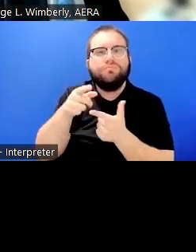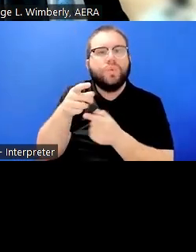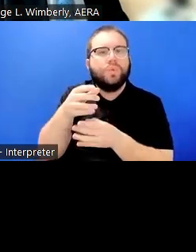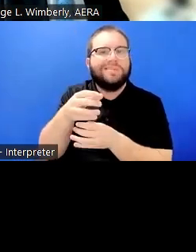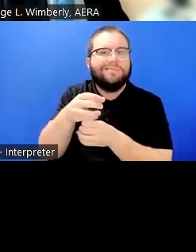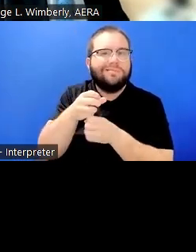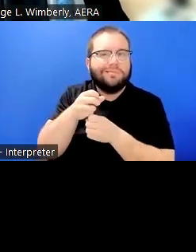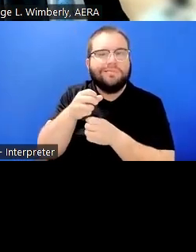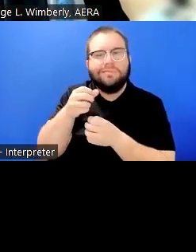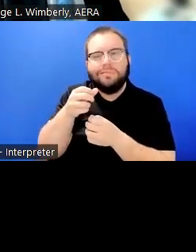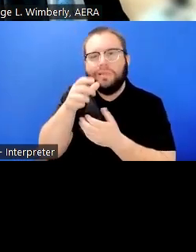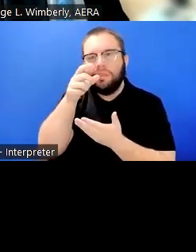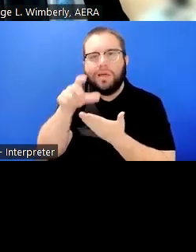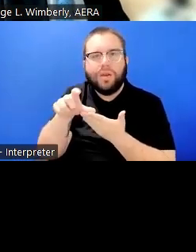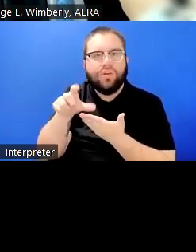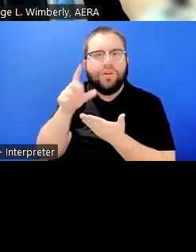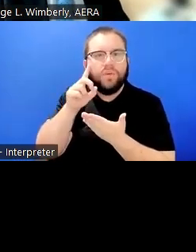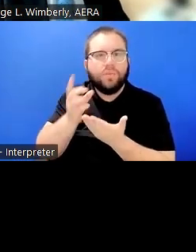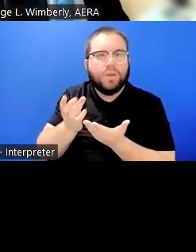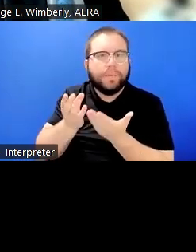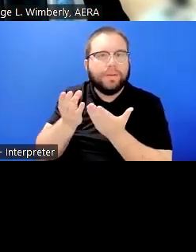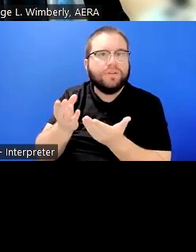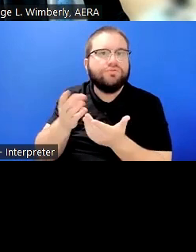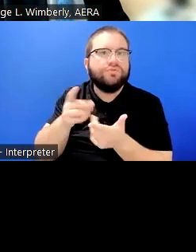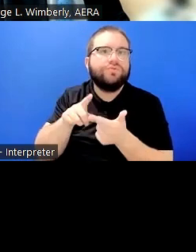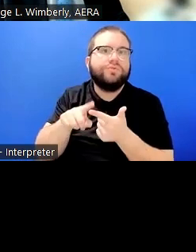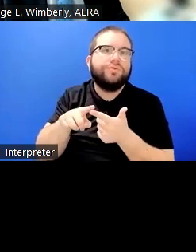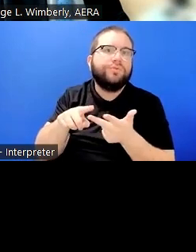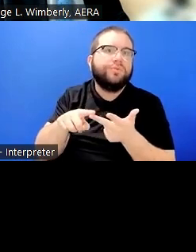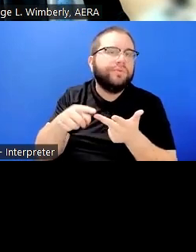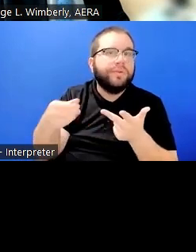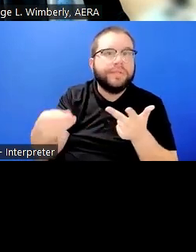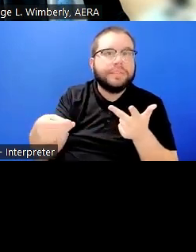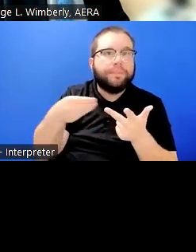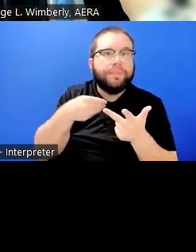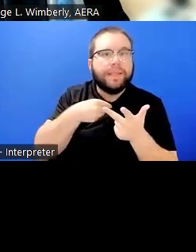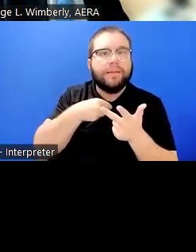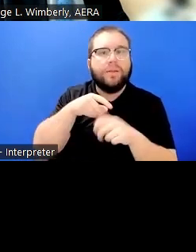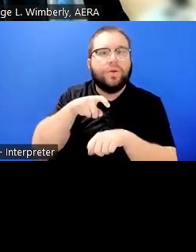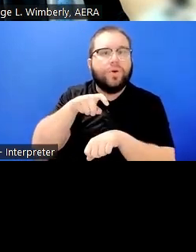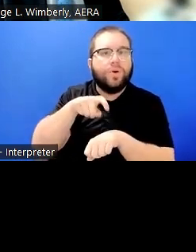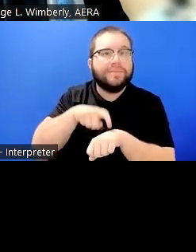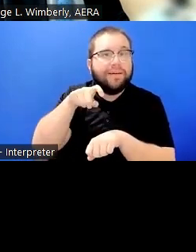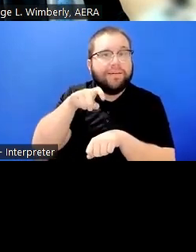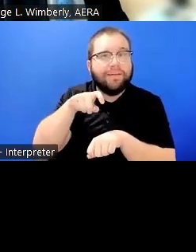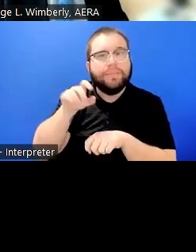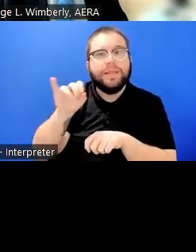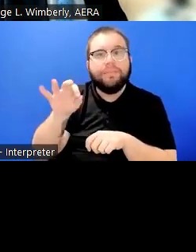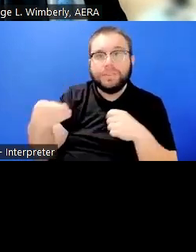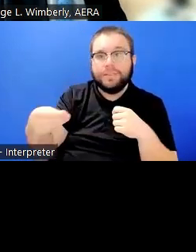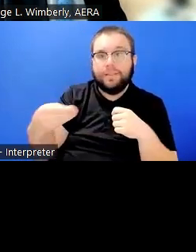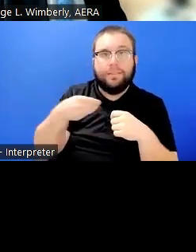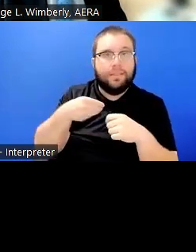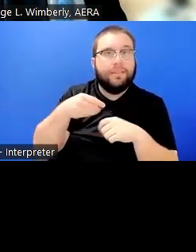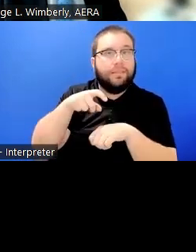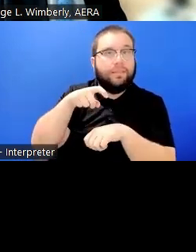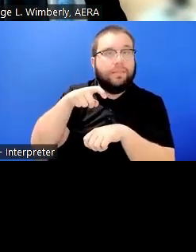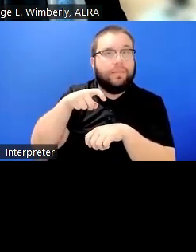us on time and submitted, because once you submit electronically, you will get a